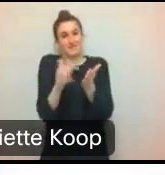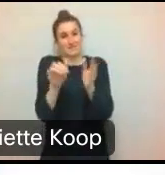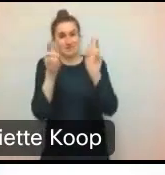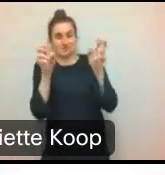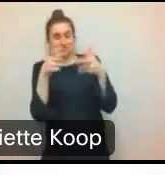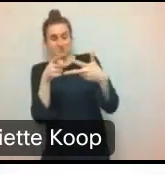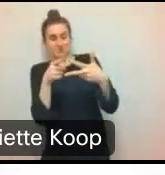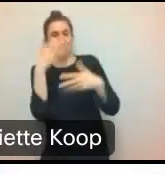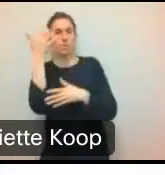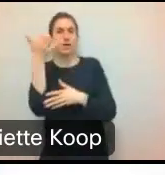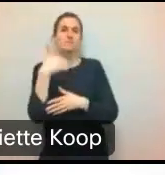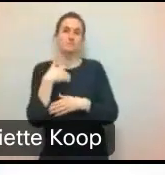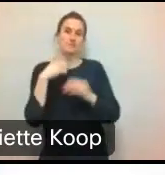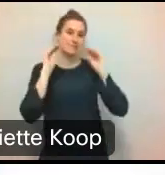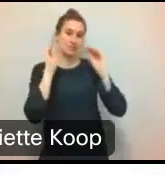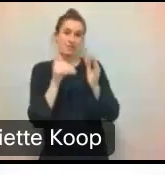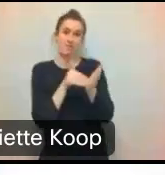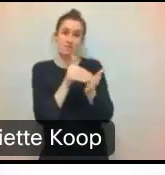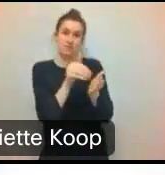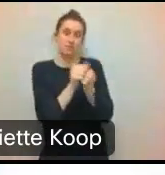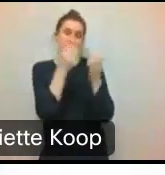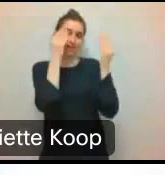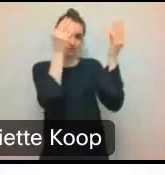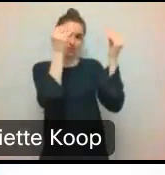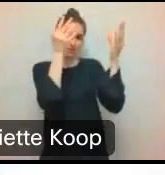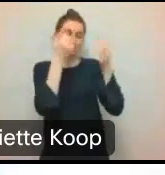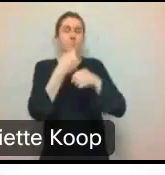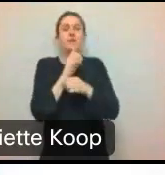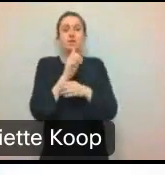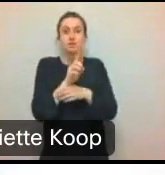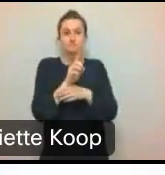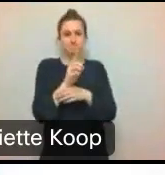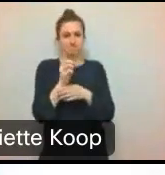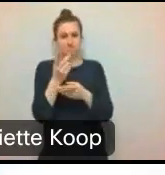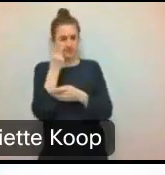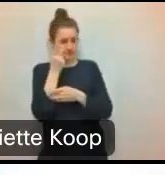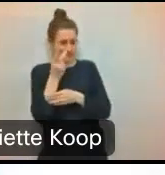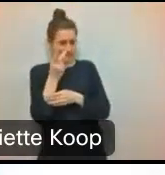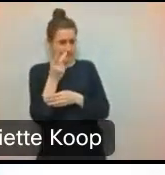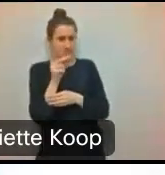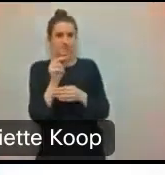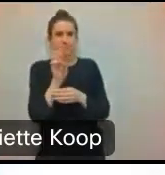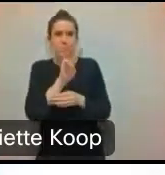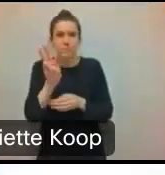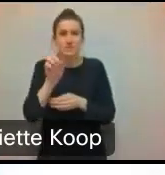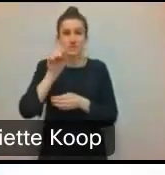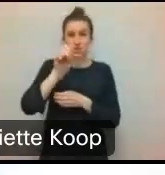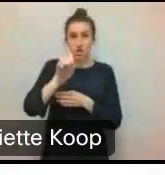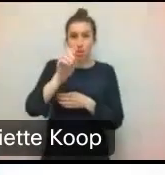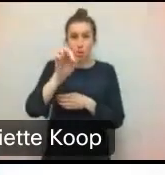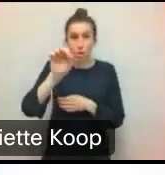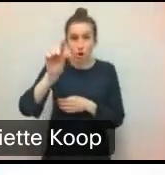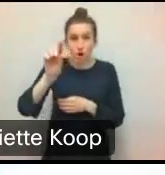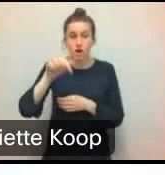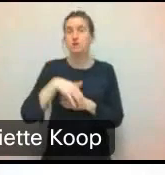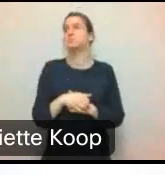we teach people when it comes to information is look at the address. Is it .org? Is it .edu? Is it .ca?